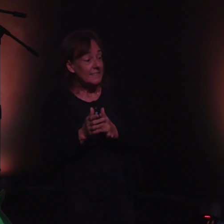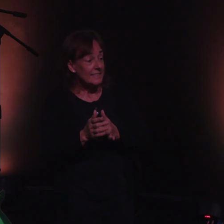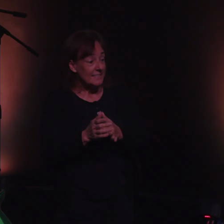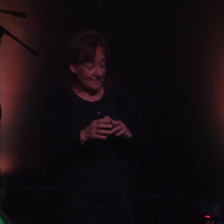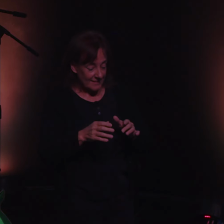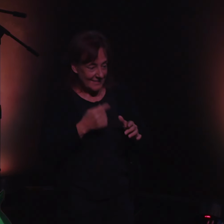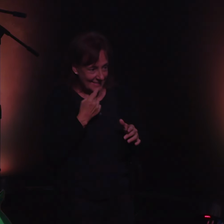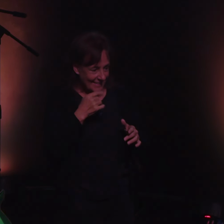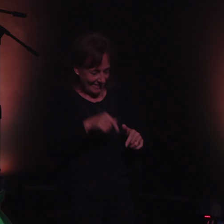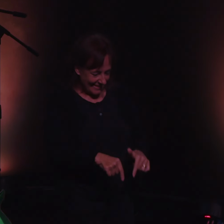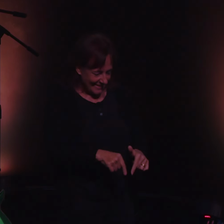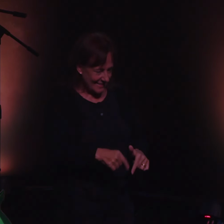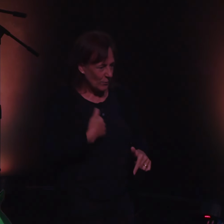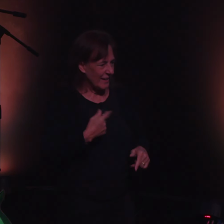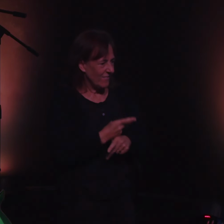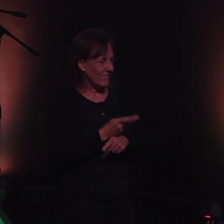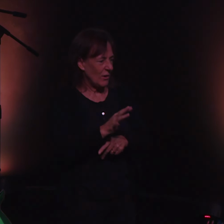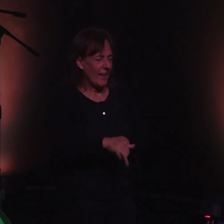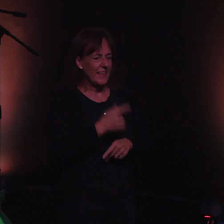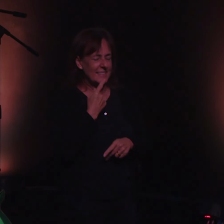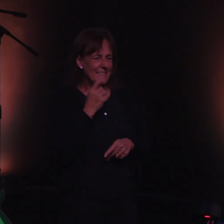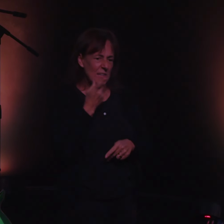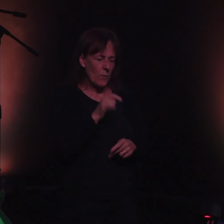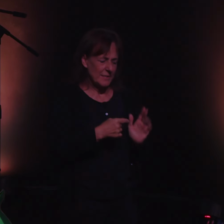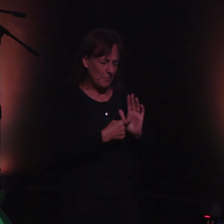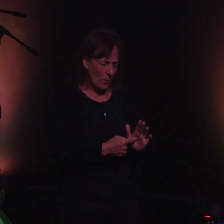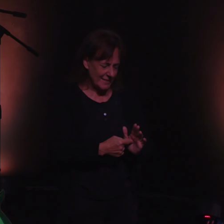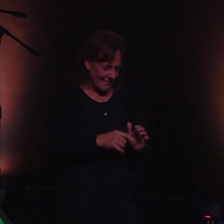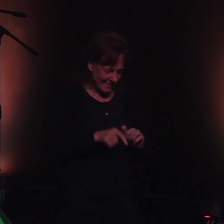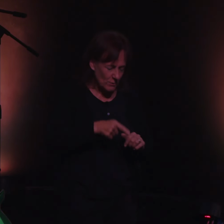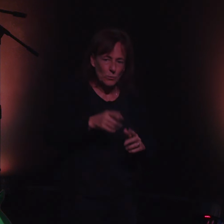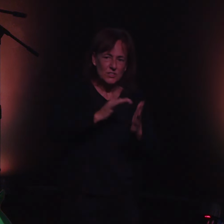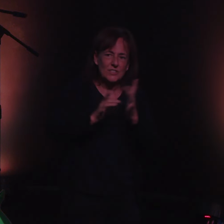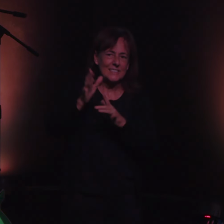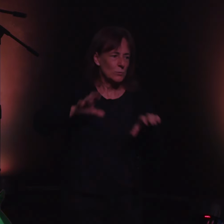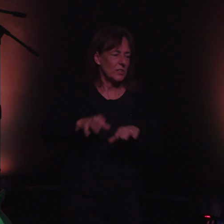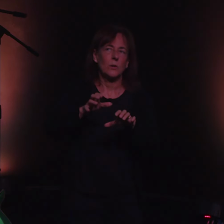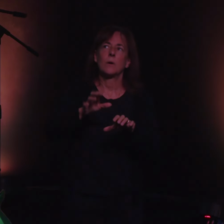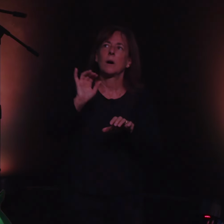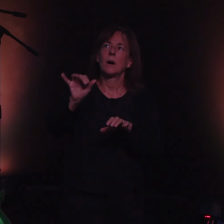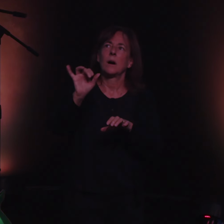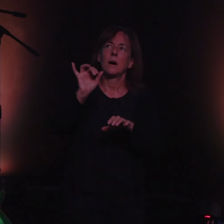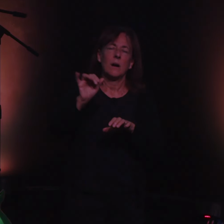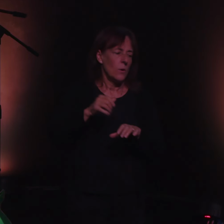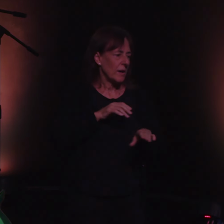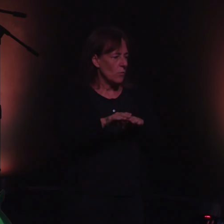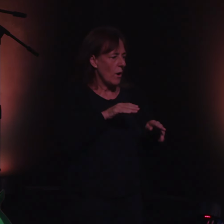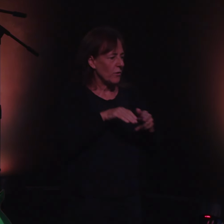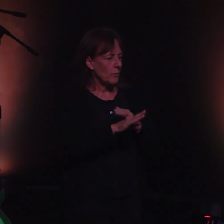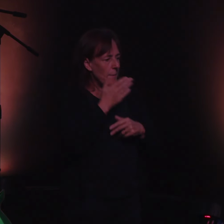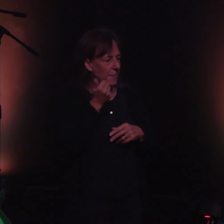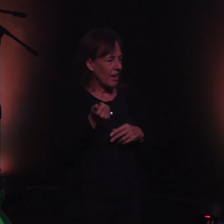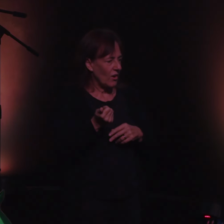And I think if we would figure that out, that it's always pointing to Jesus, it would help us walk through a lot of these